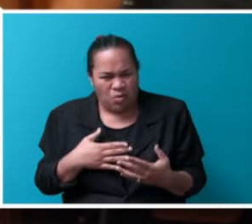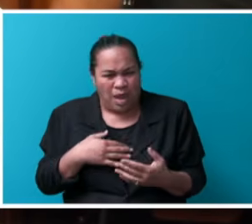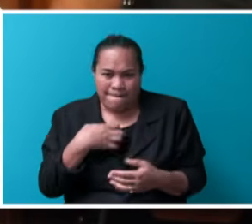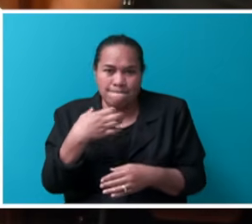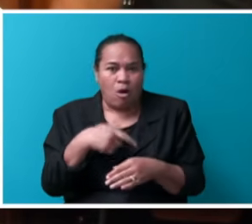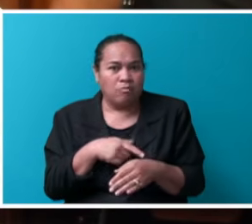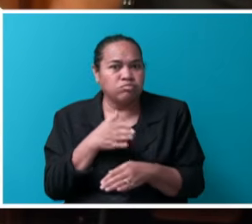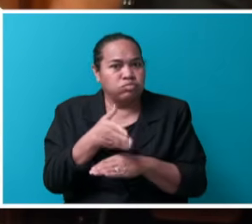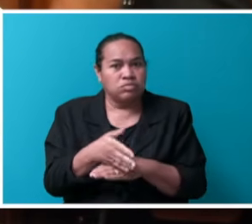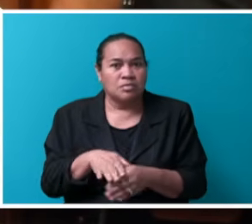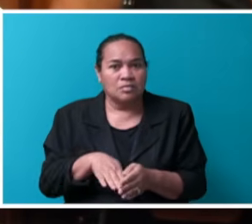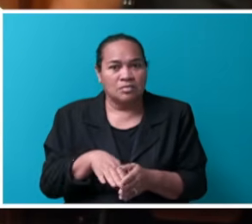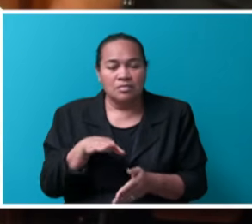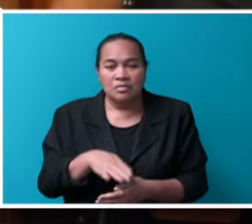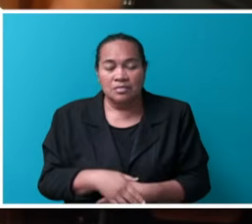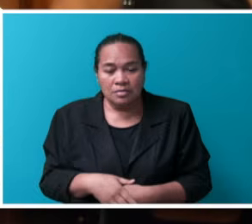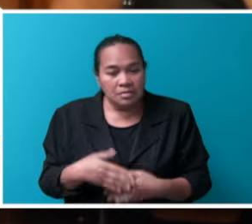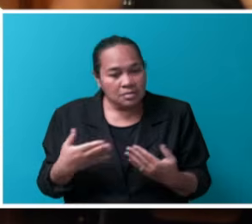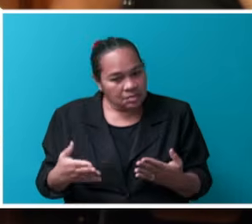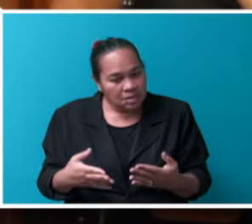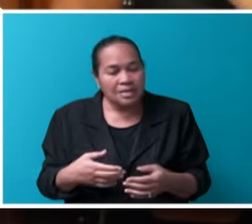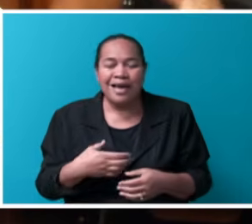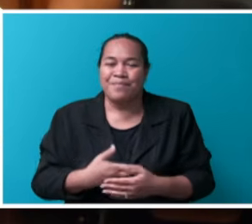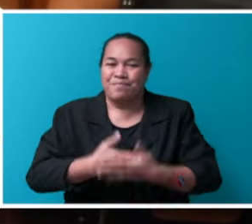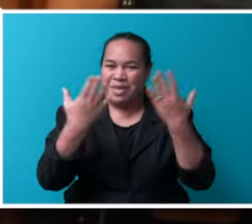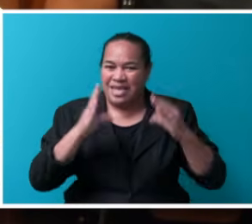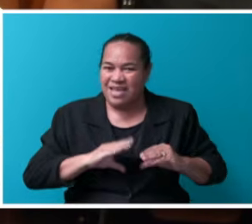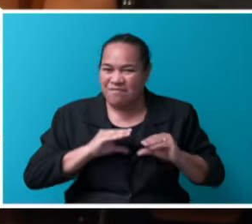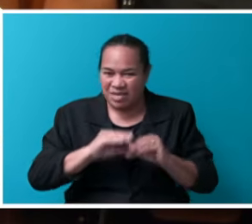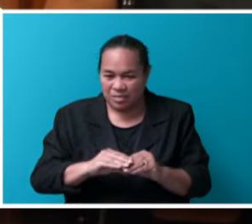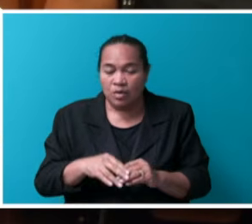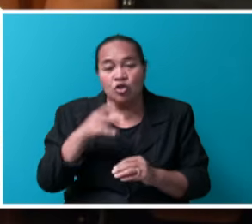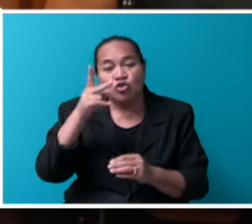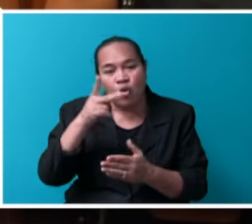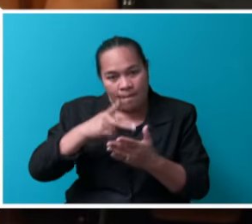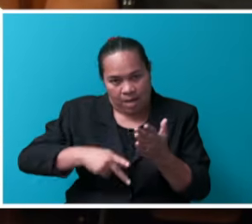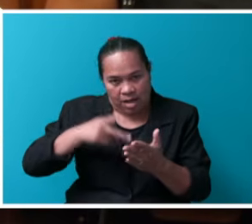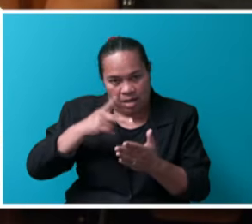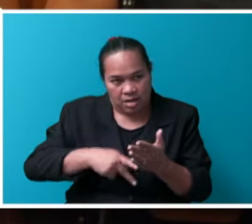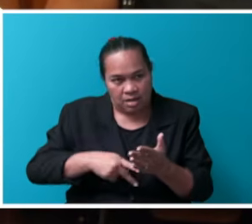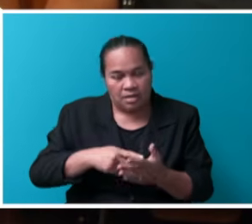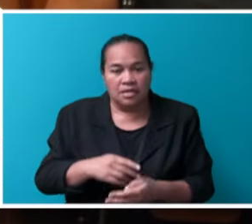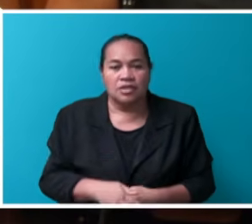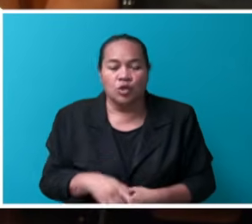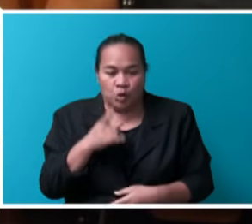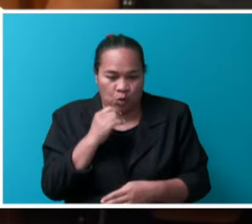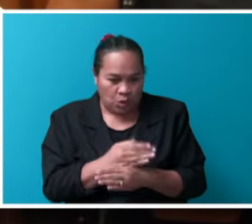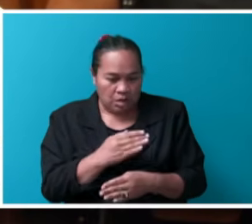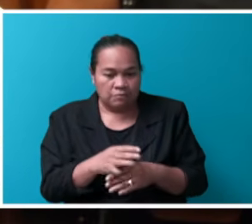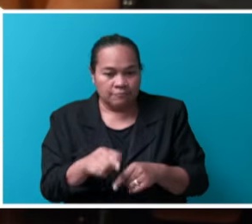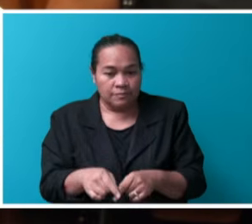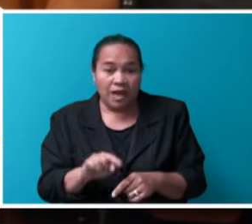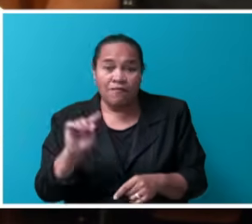double. This is a major investment and will be done in 2 phases at an additional cost of $40 million. For the first